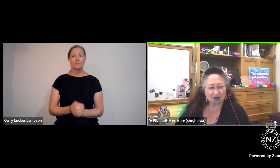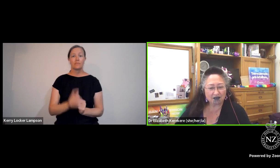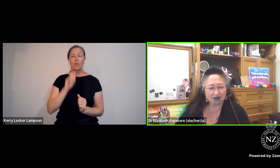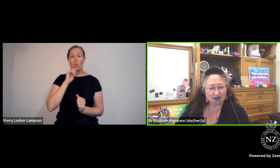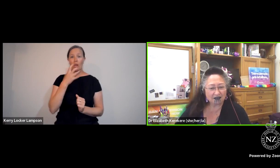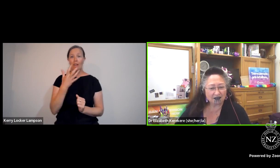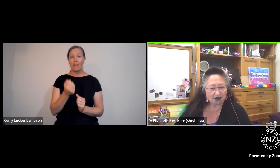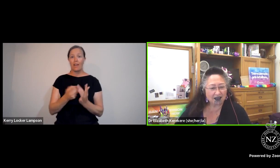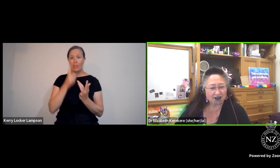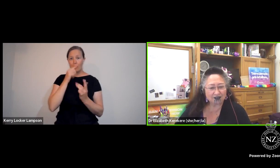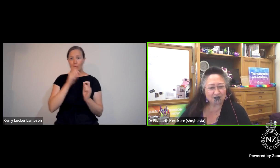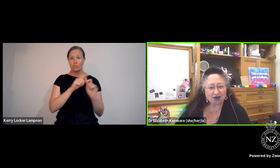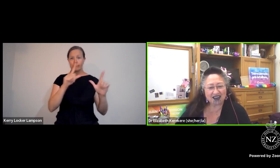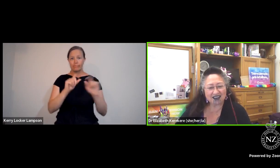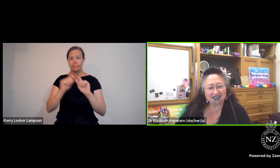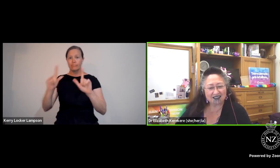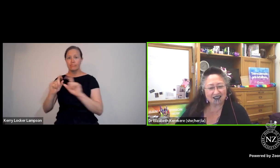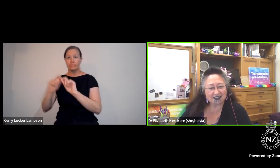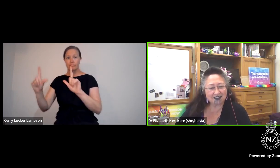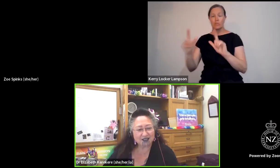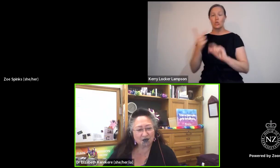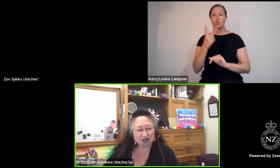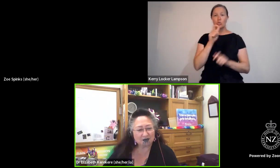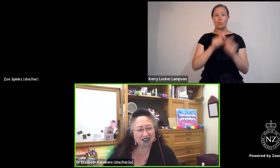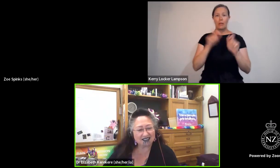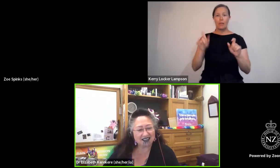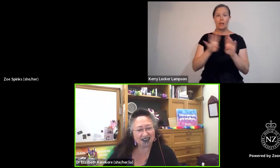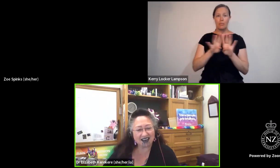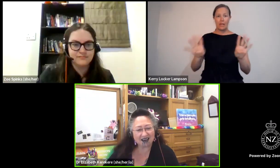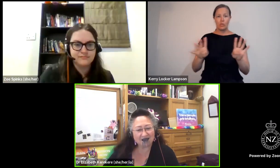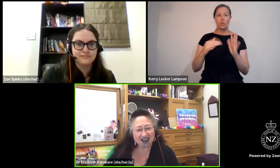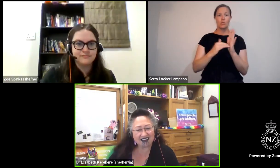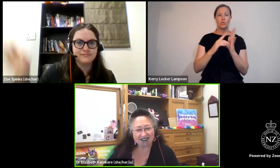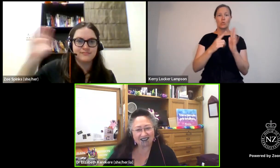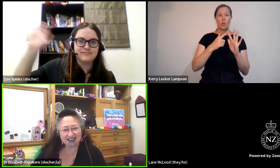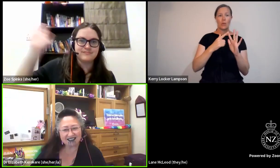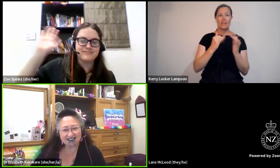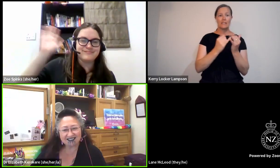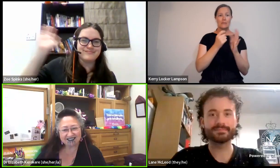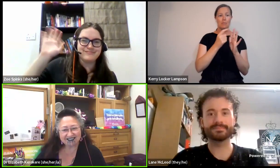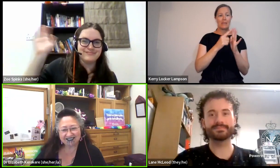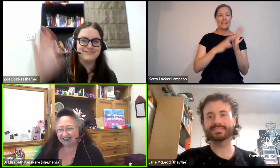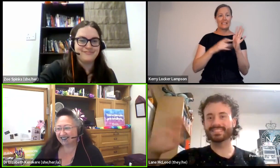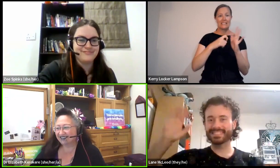up. Our two panellists, Zoe Spinks and Lane McLeod.